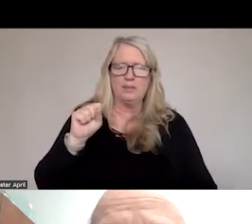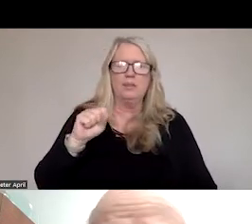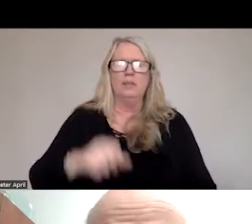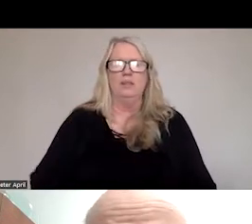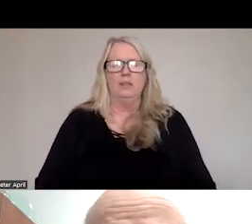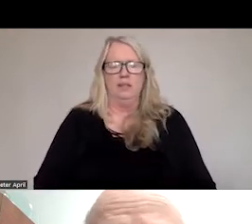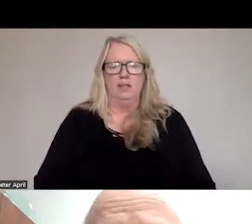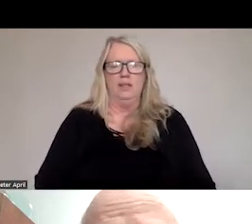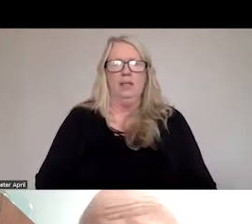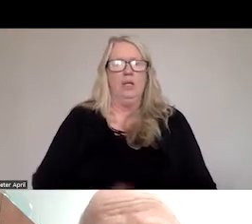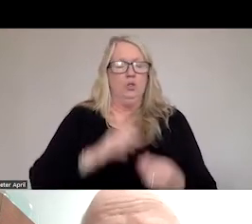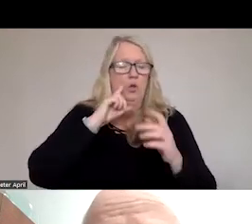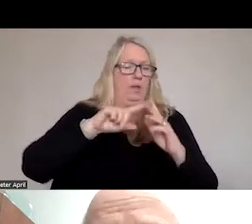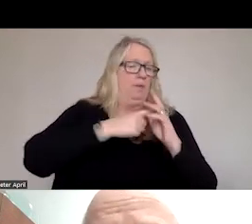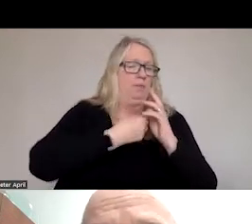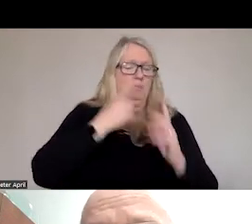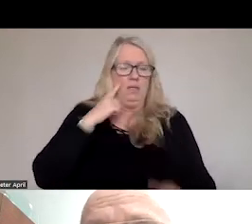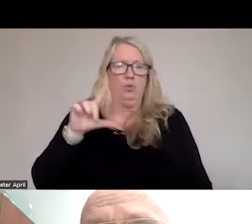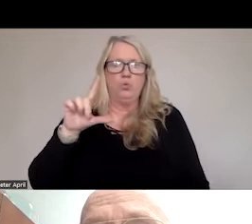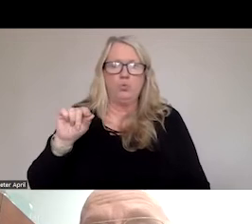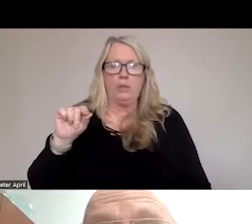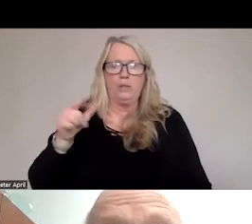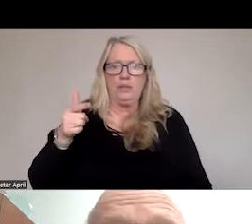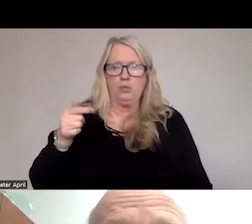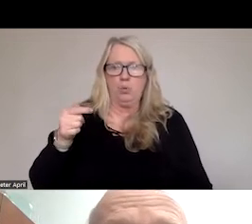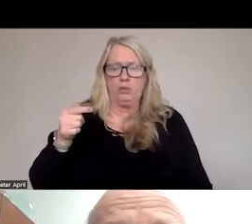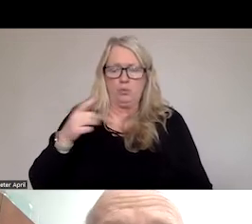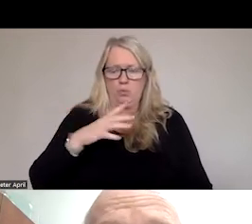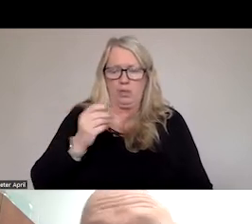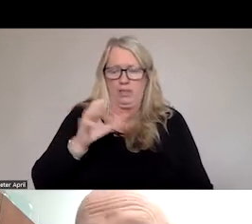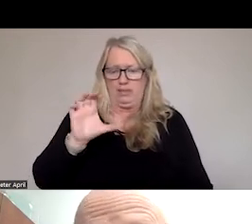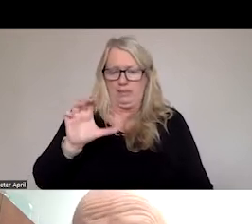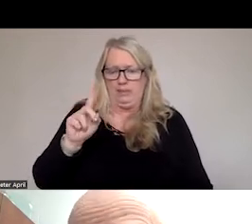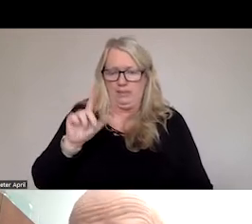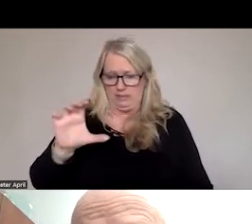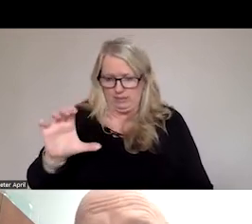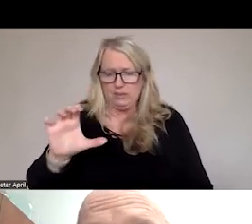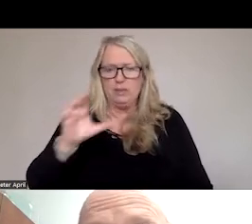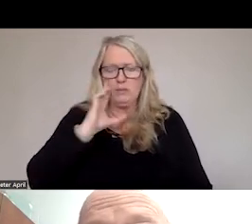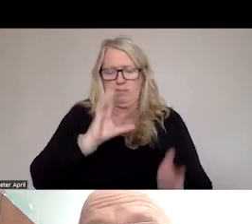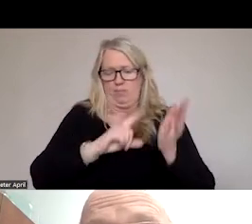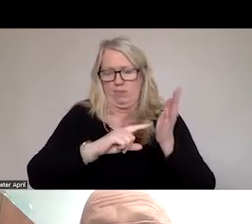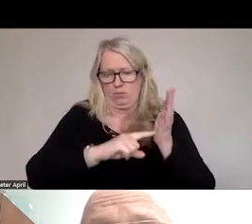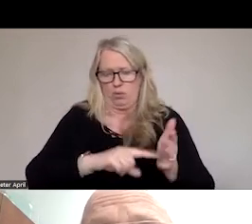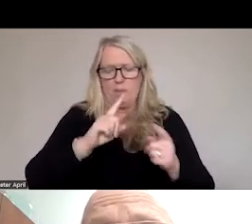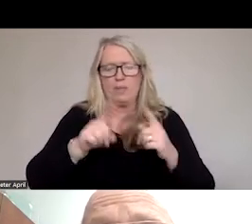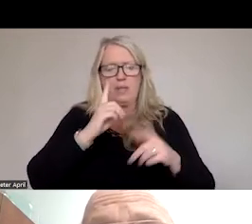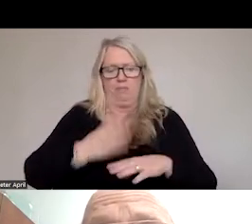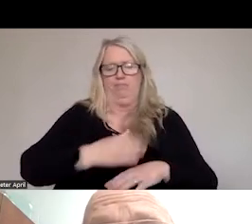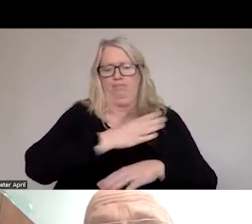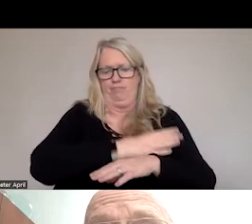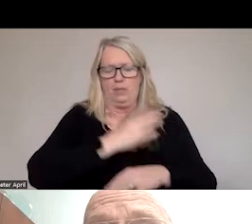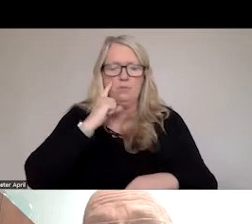The preliminary 2021 CDC data showed an overall 4% increase in